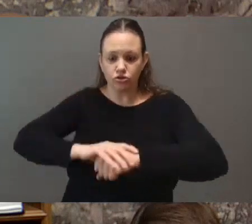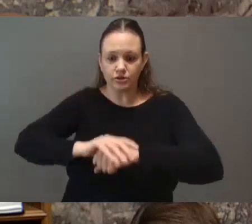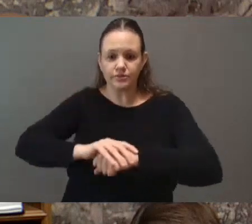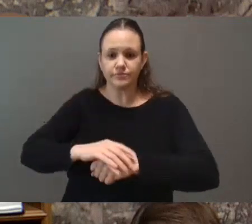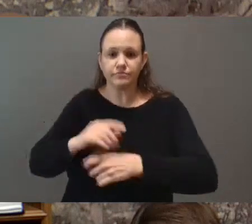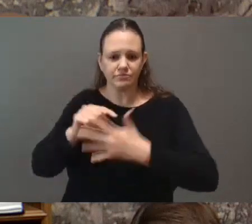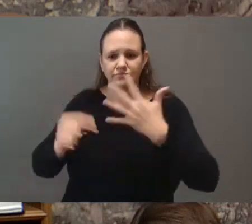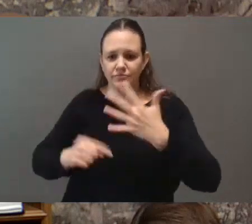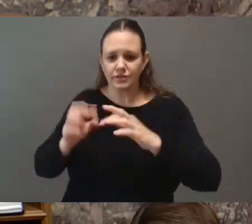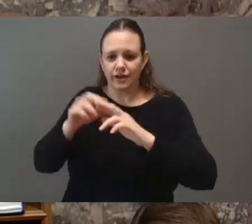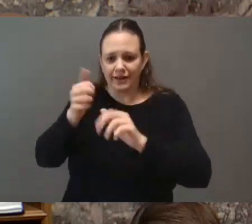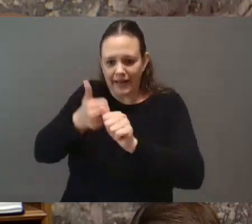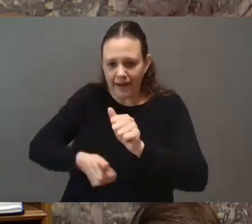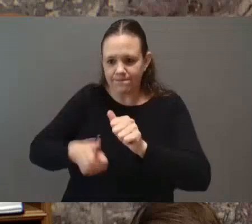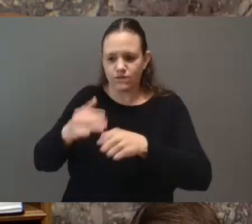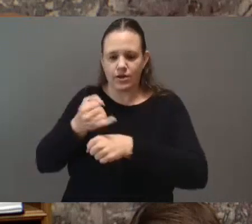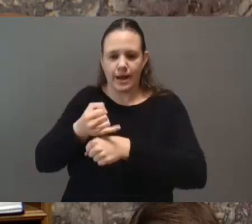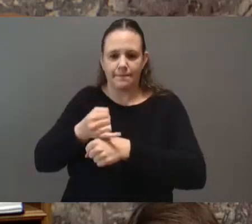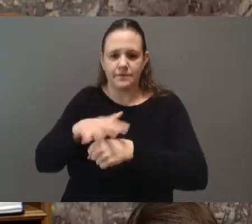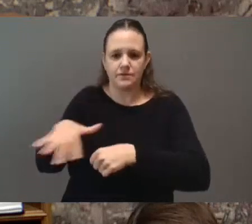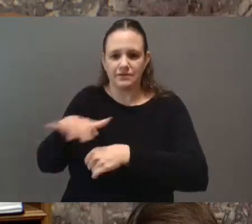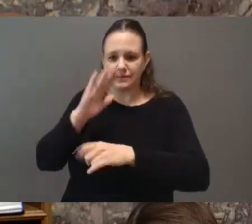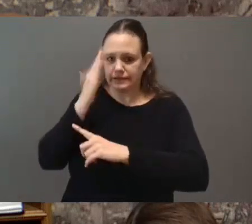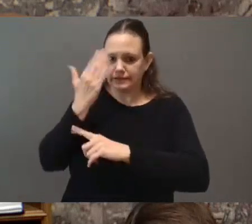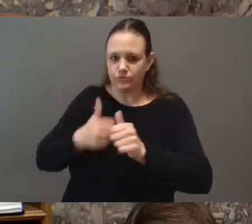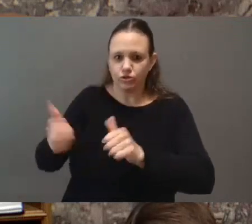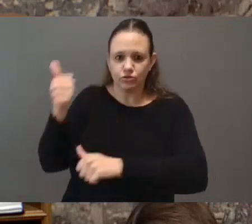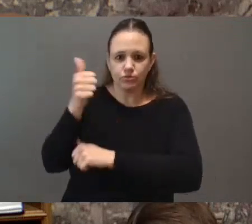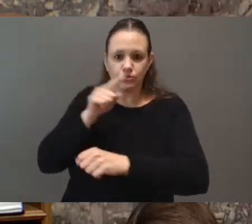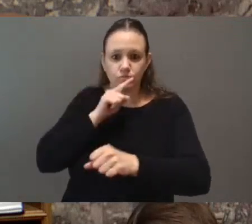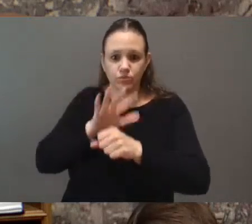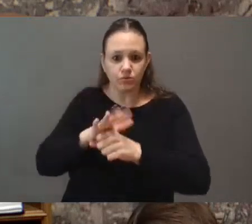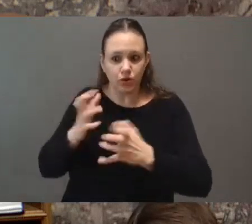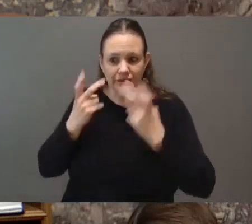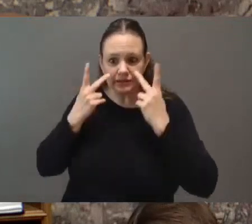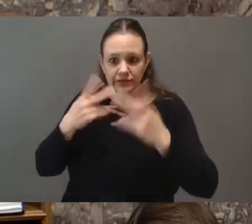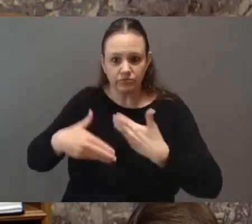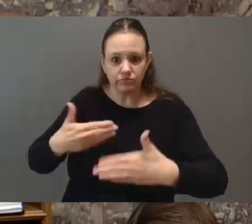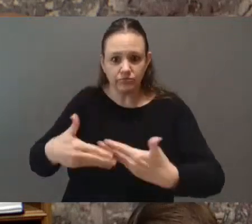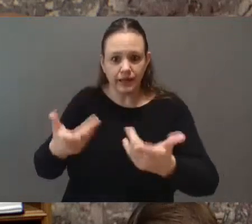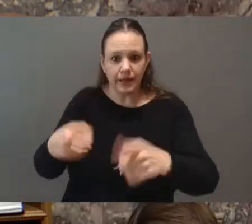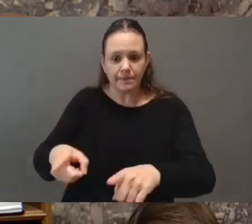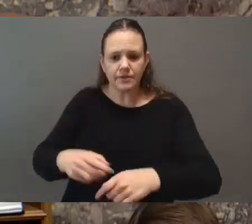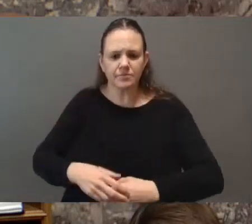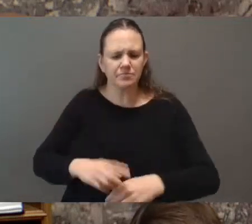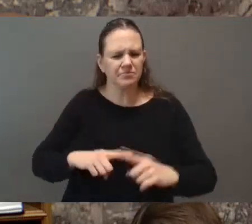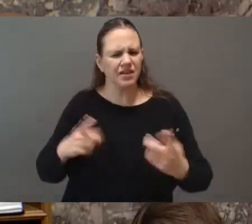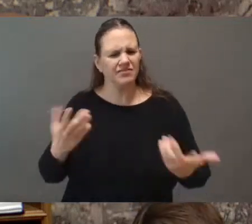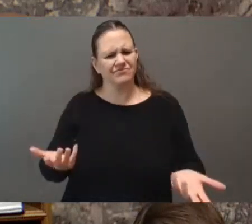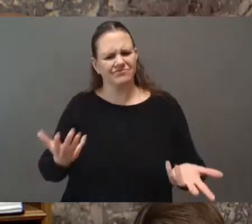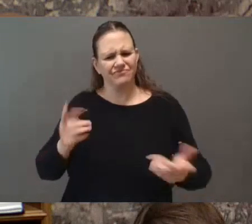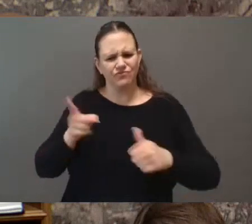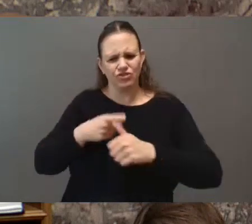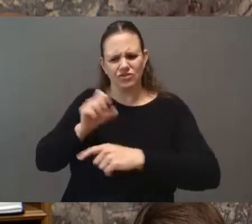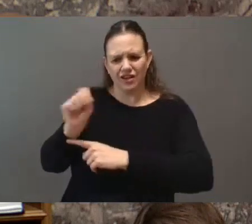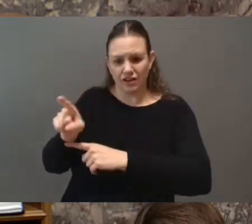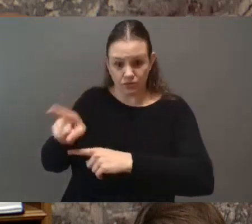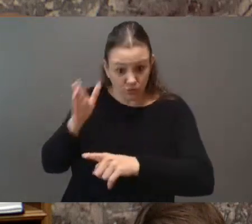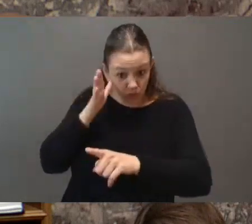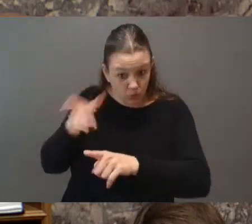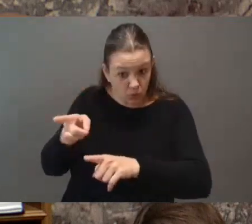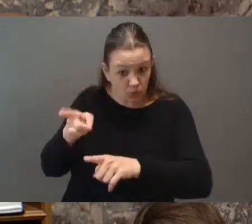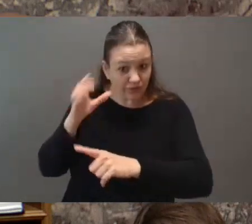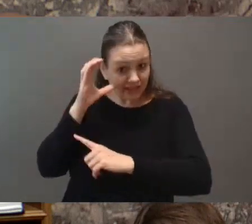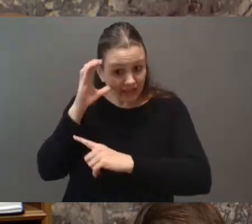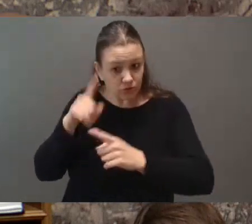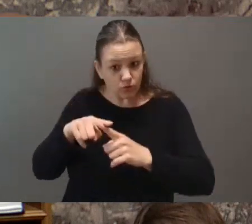happens. But to the Premier, will the Premier listen to this grieving family and follow through not